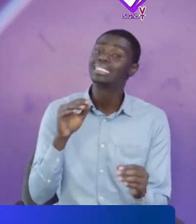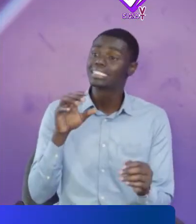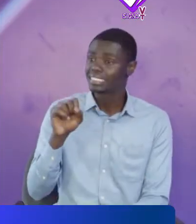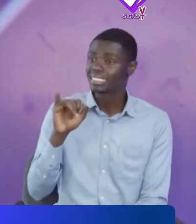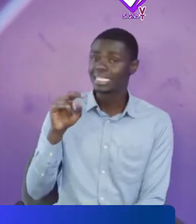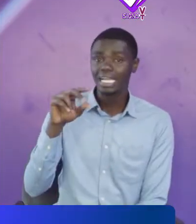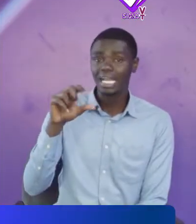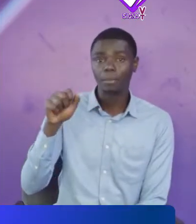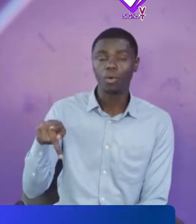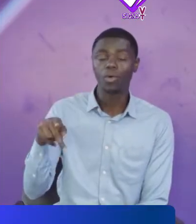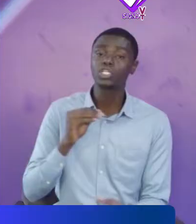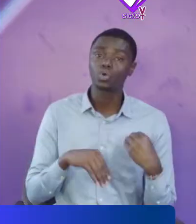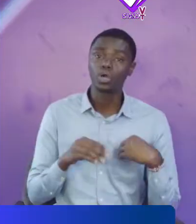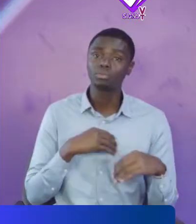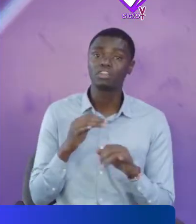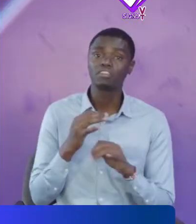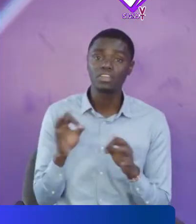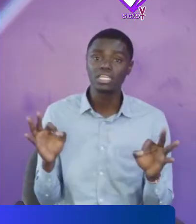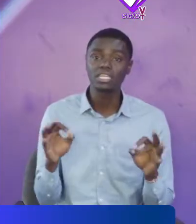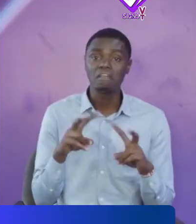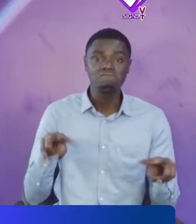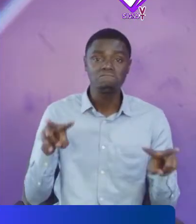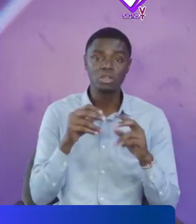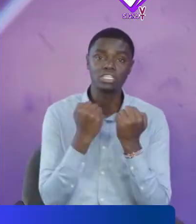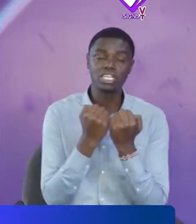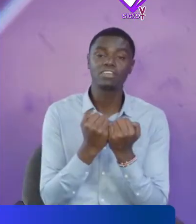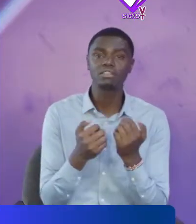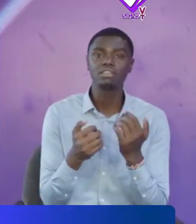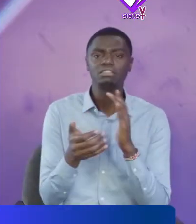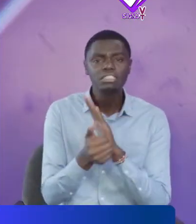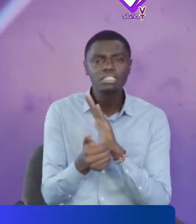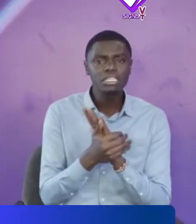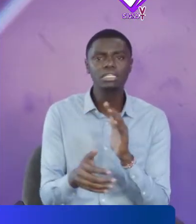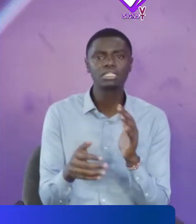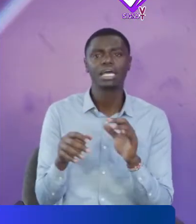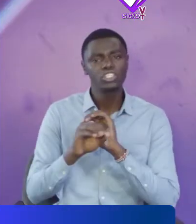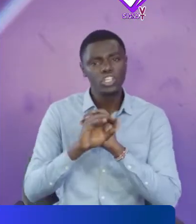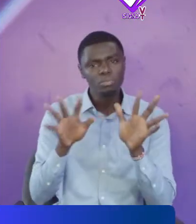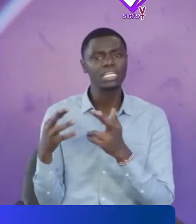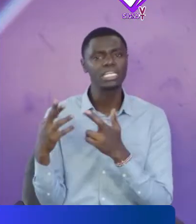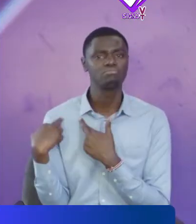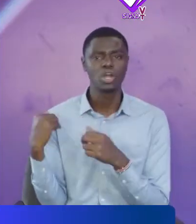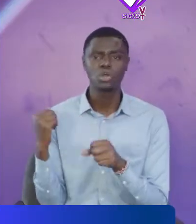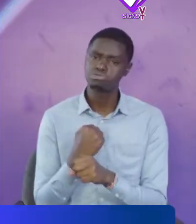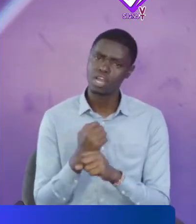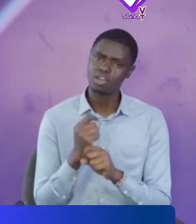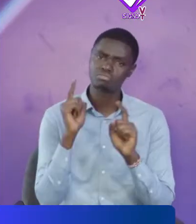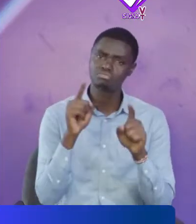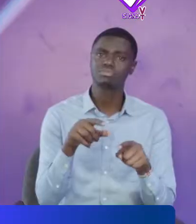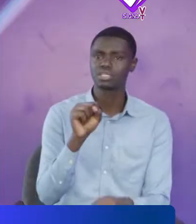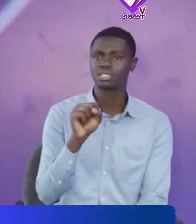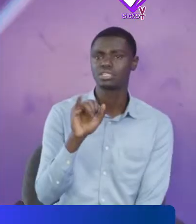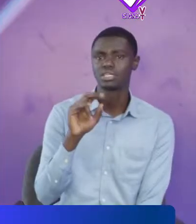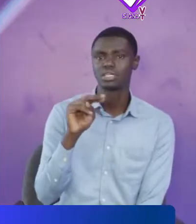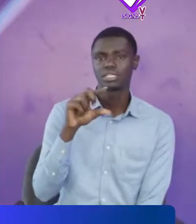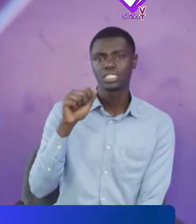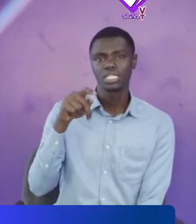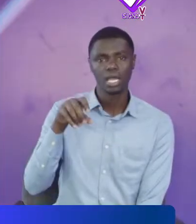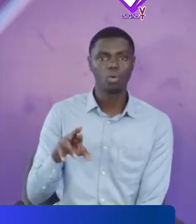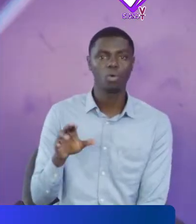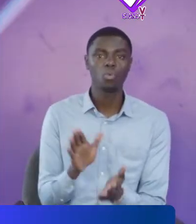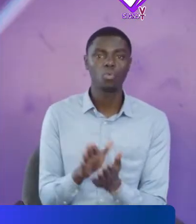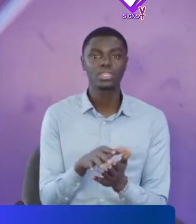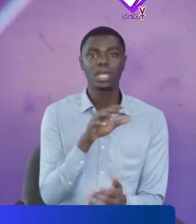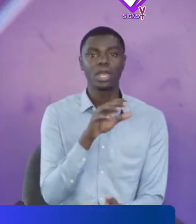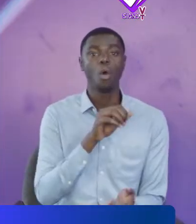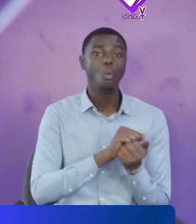value-driven, meritocracy, isn't it? Transparency, accountability. You cannot go to Singapore with wash, isn't it? You